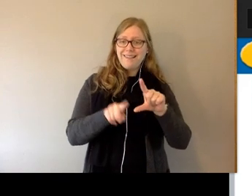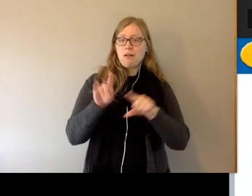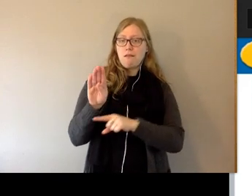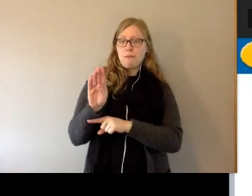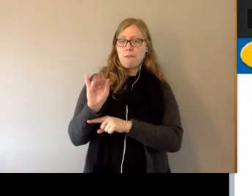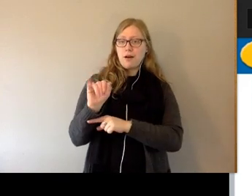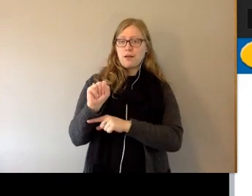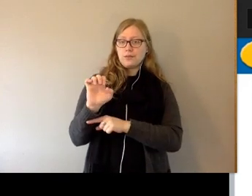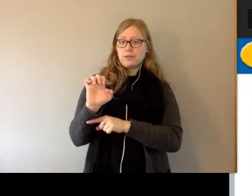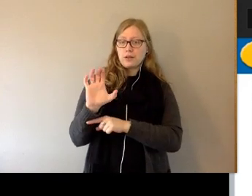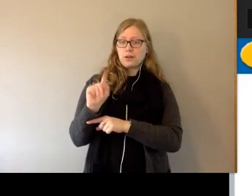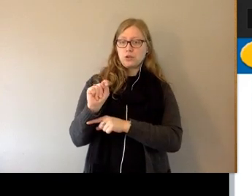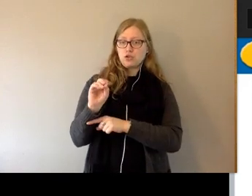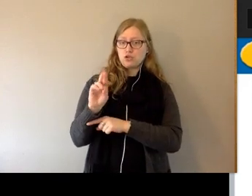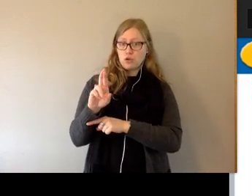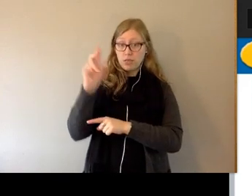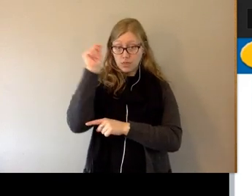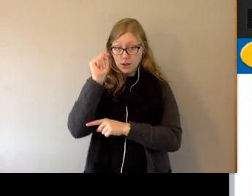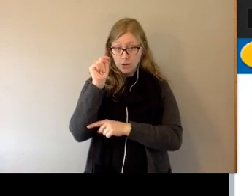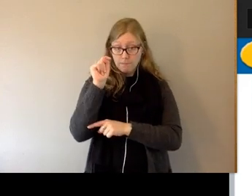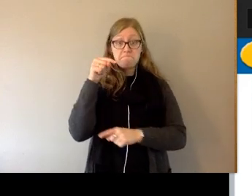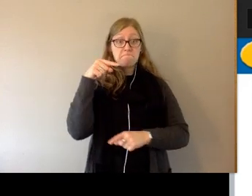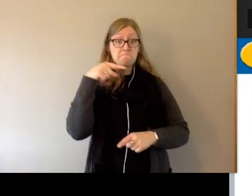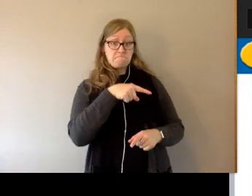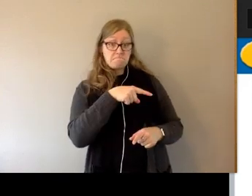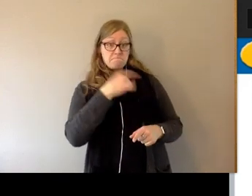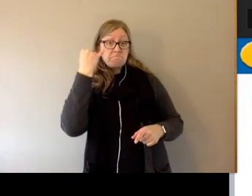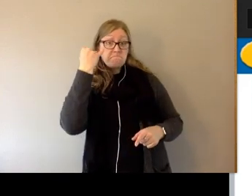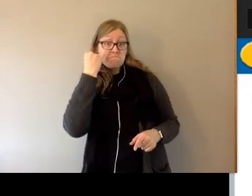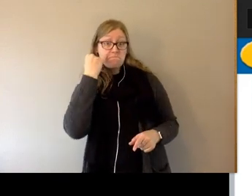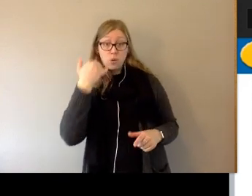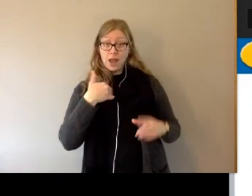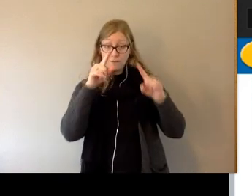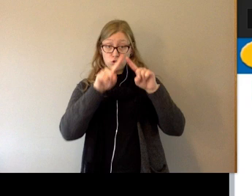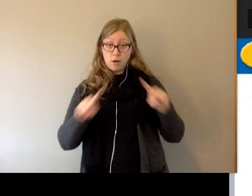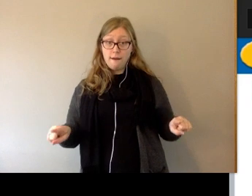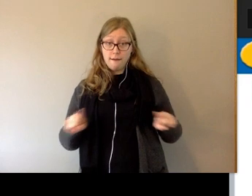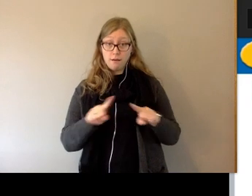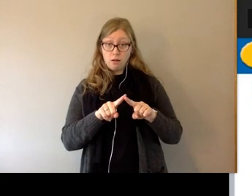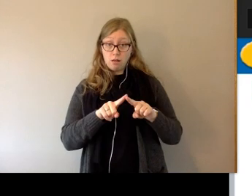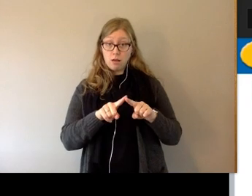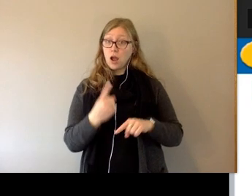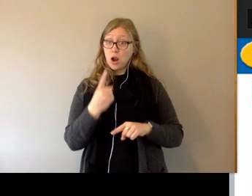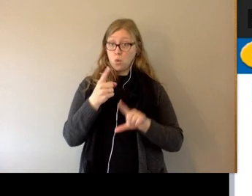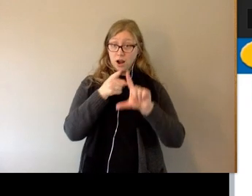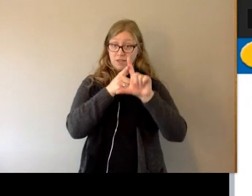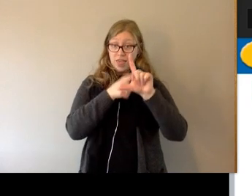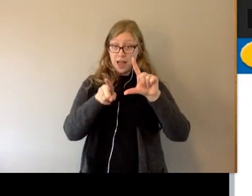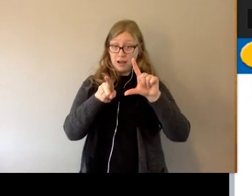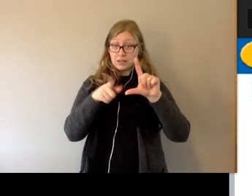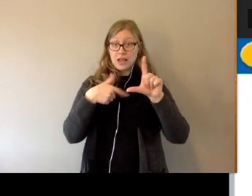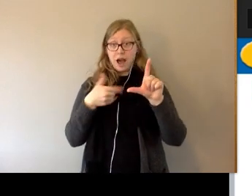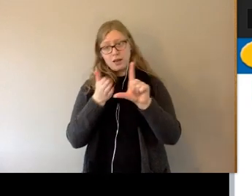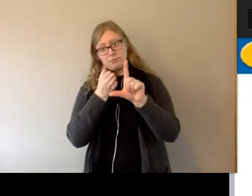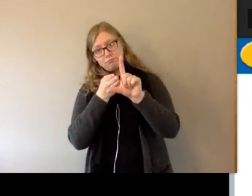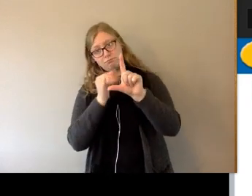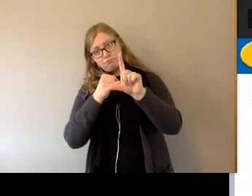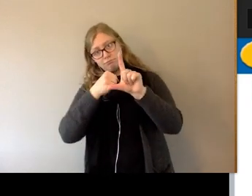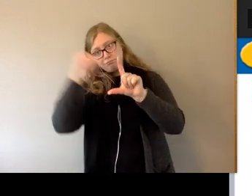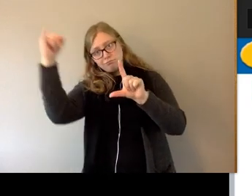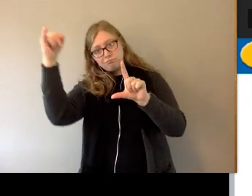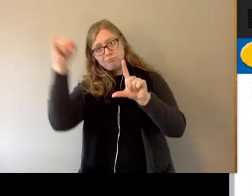And it just says that if I have a triangle and I bisect one of the angles, that when that ray